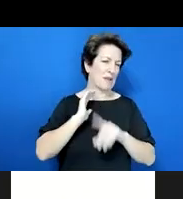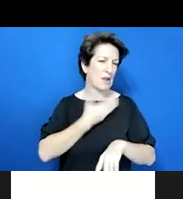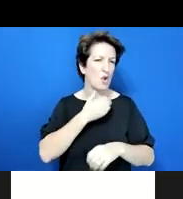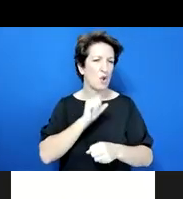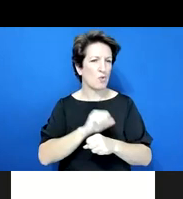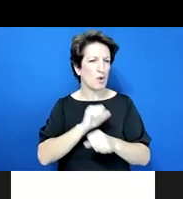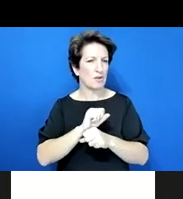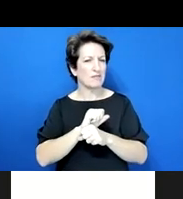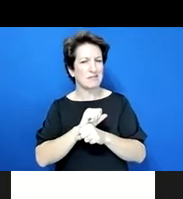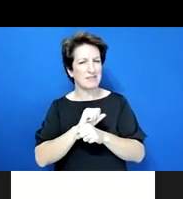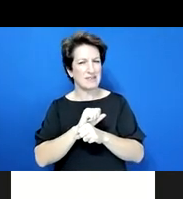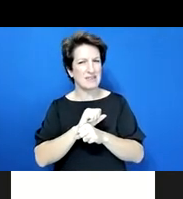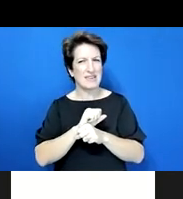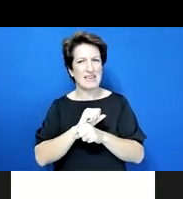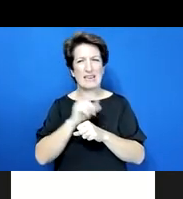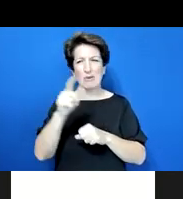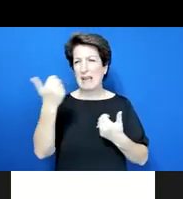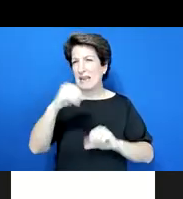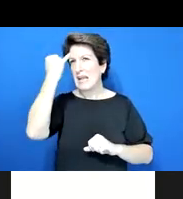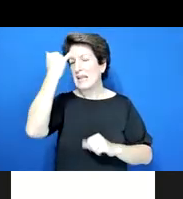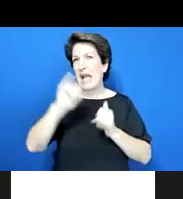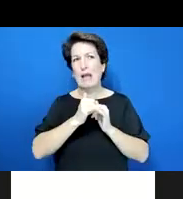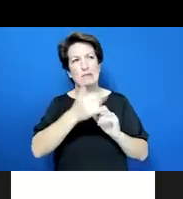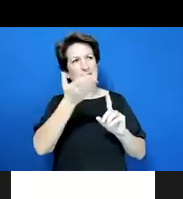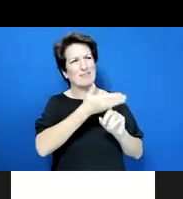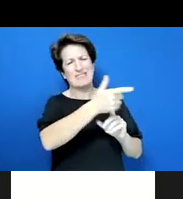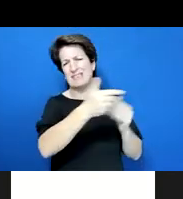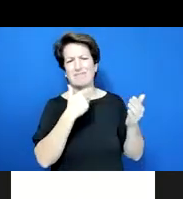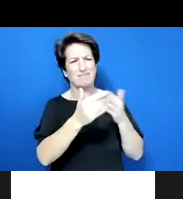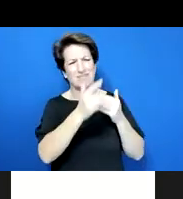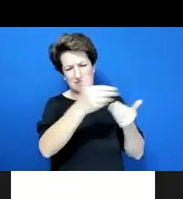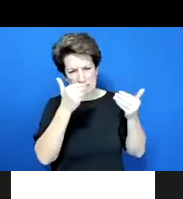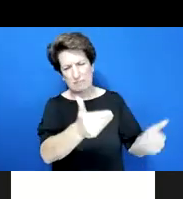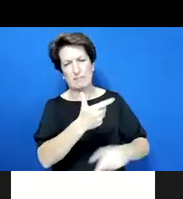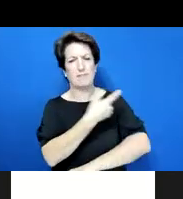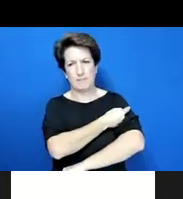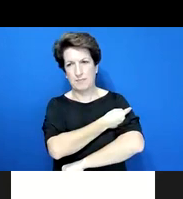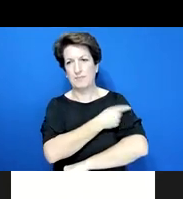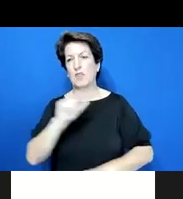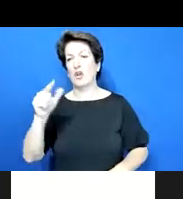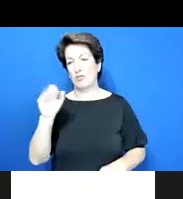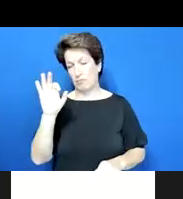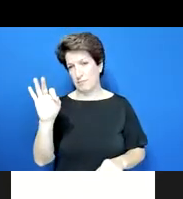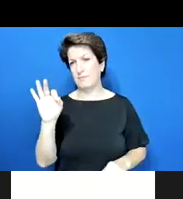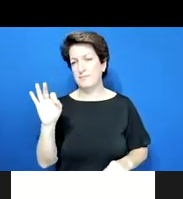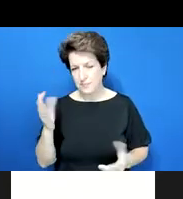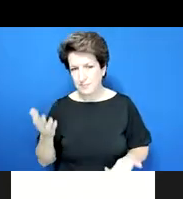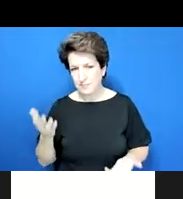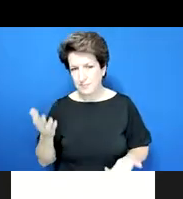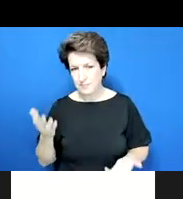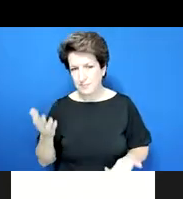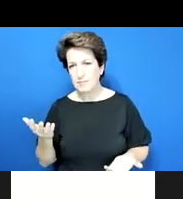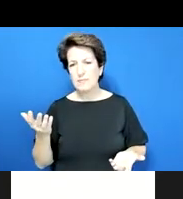address that would be helpful as well. Well, that's why I really emphasized, well, I guess you mean in terms of